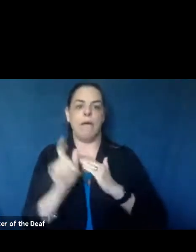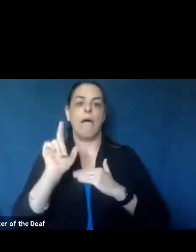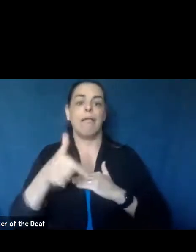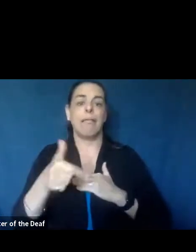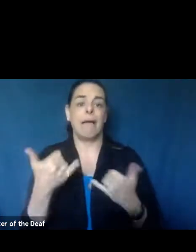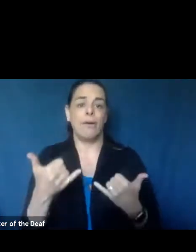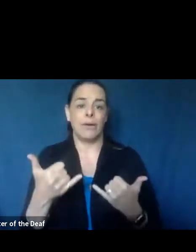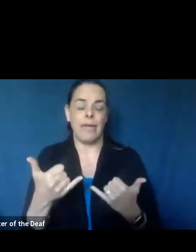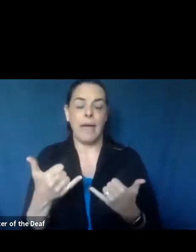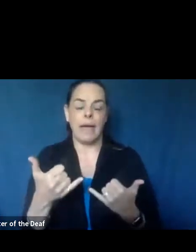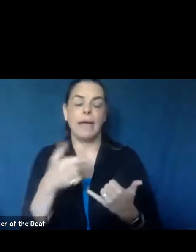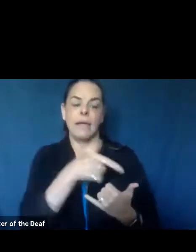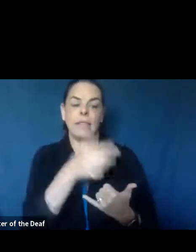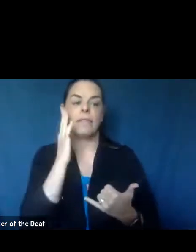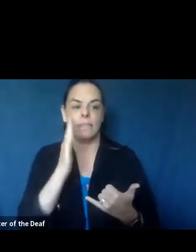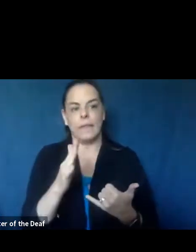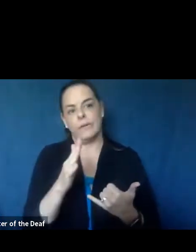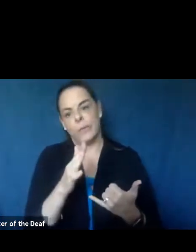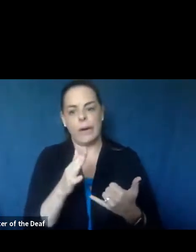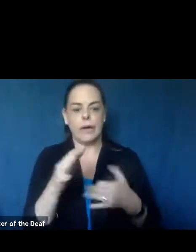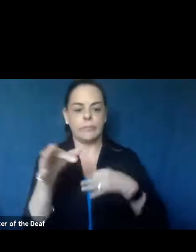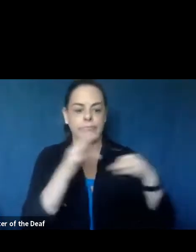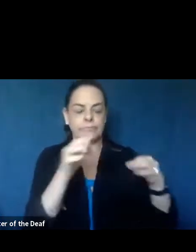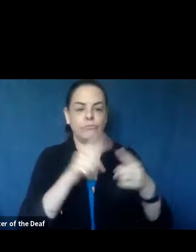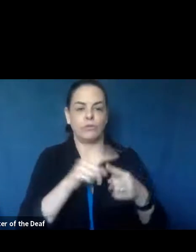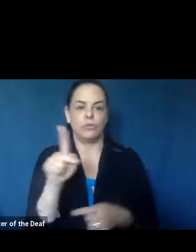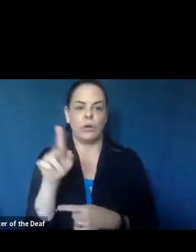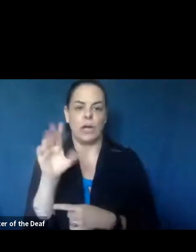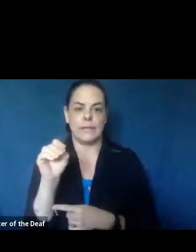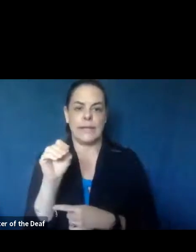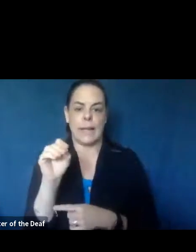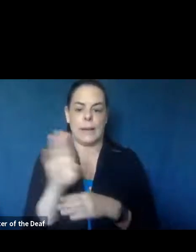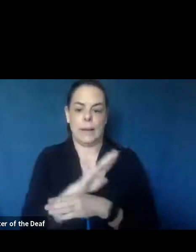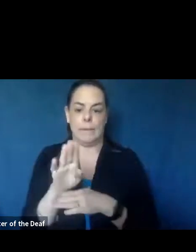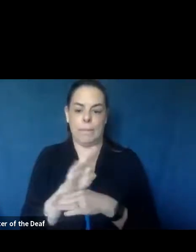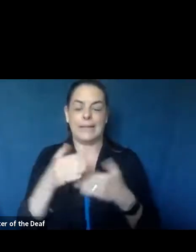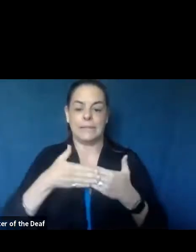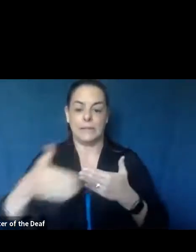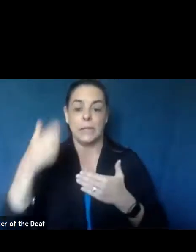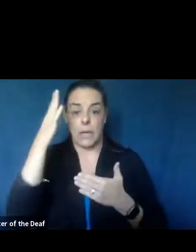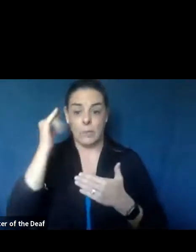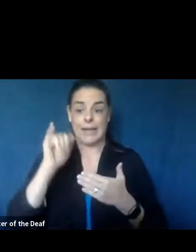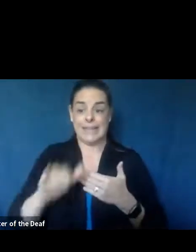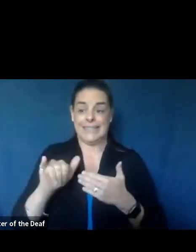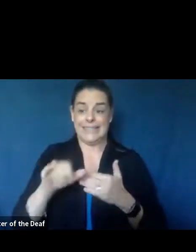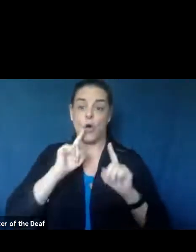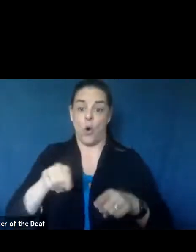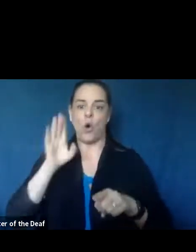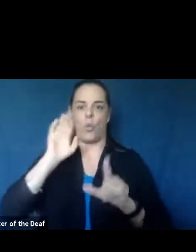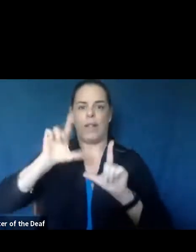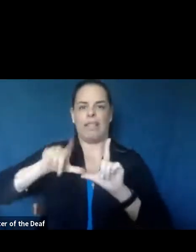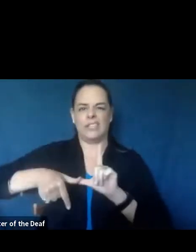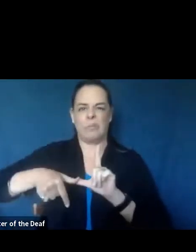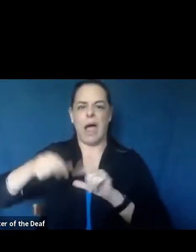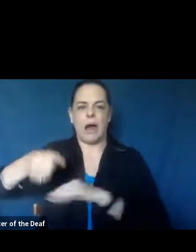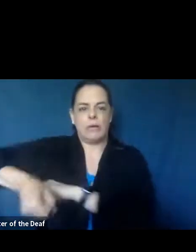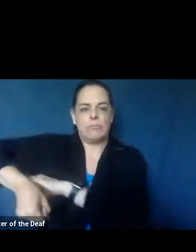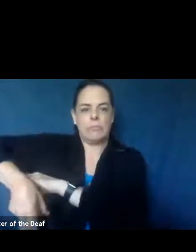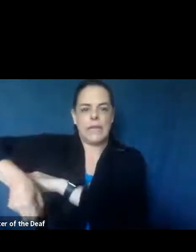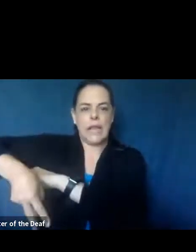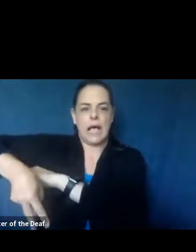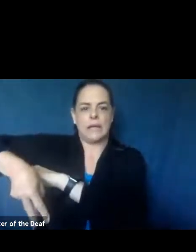Knox County businesses moving forward since the order expires tonight at midnight. Moving on to our local